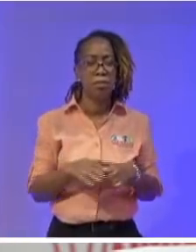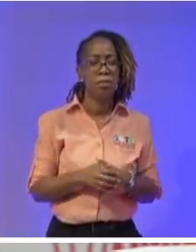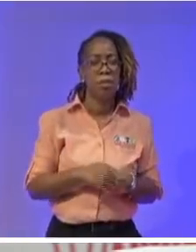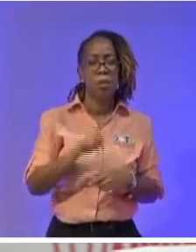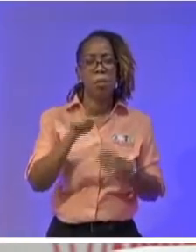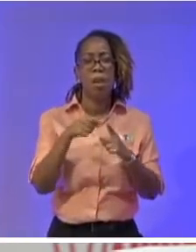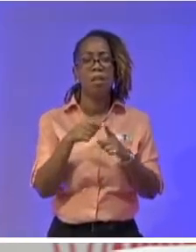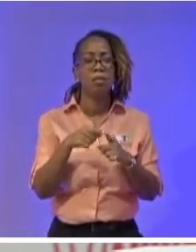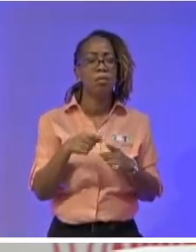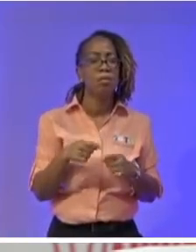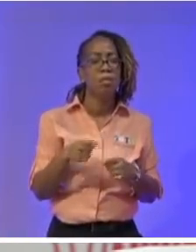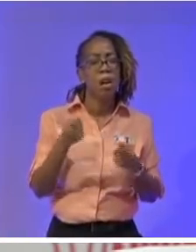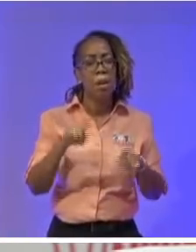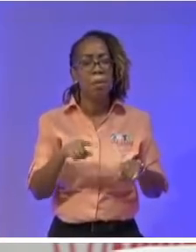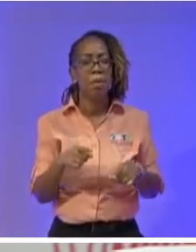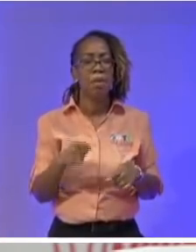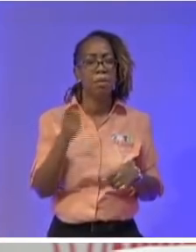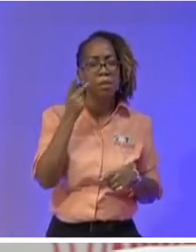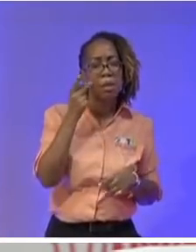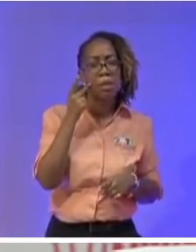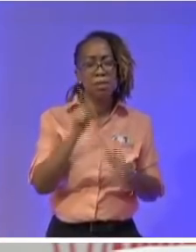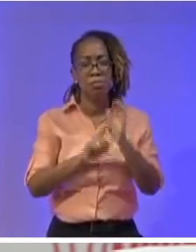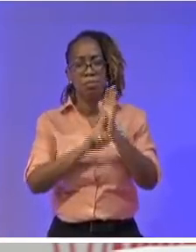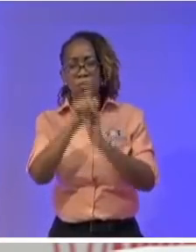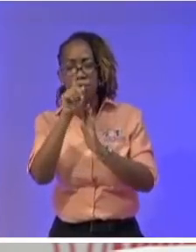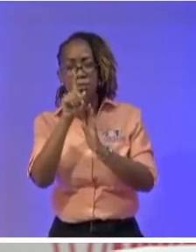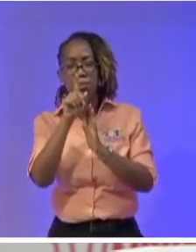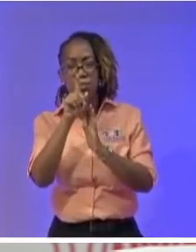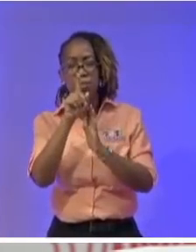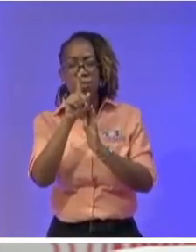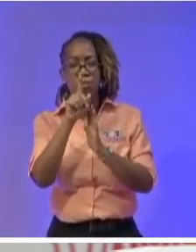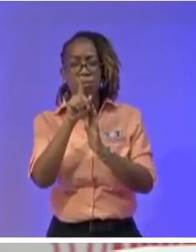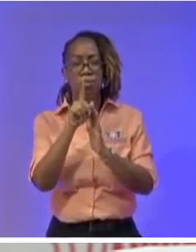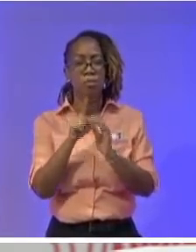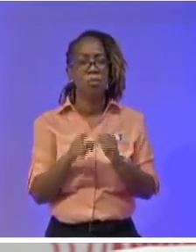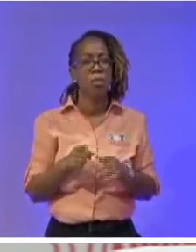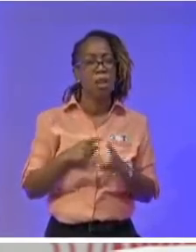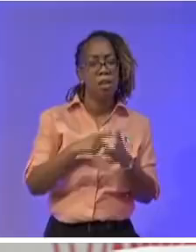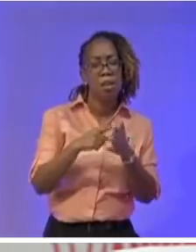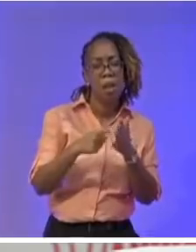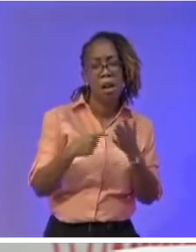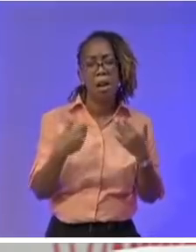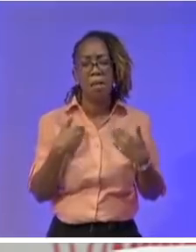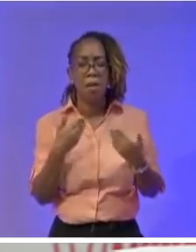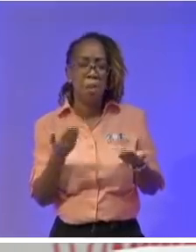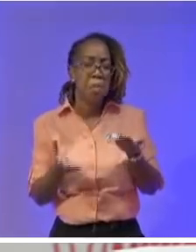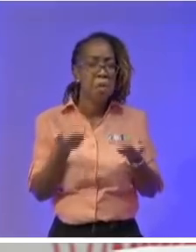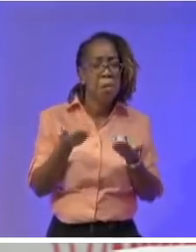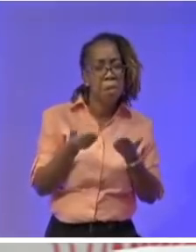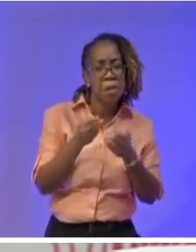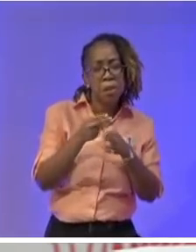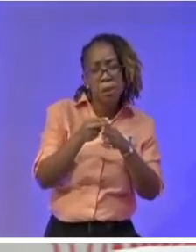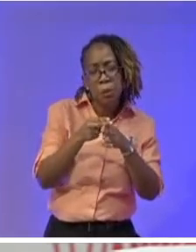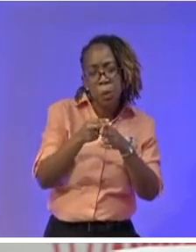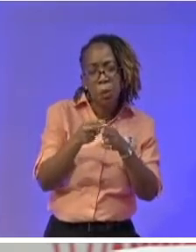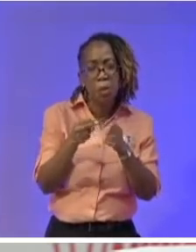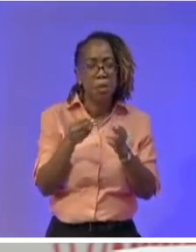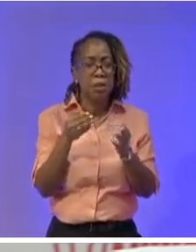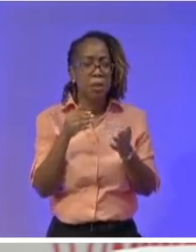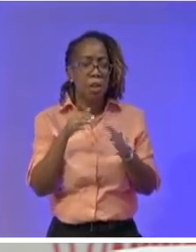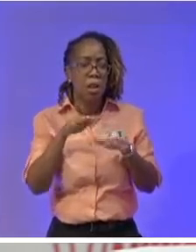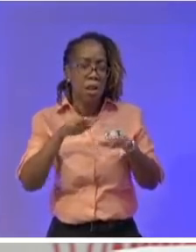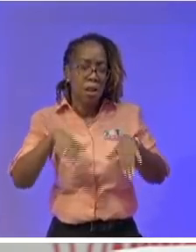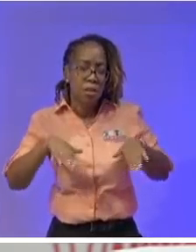spikes, you find that there is a slight delay in terms of the timeline for reporting and everything that goes with it as the